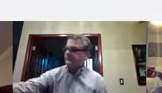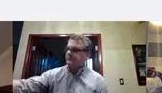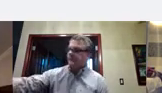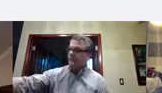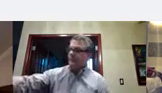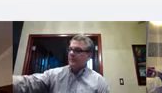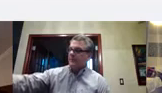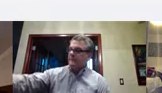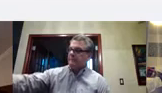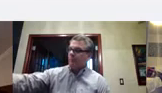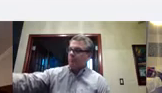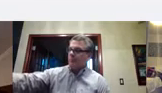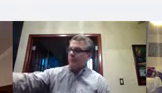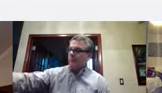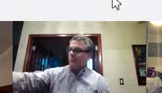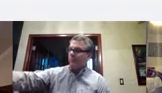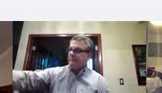now.